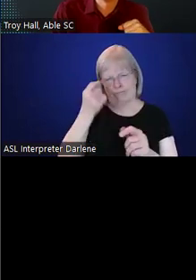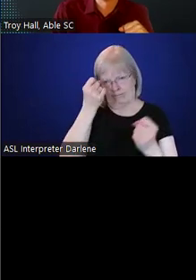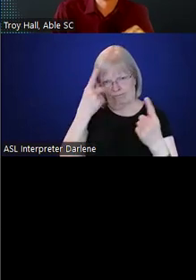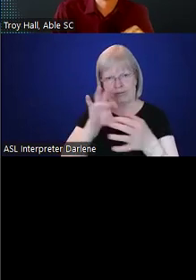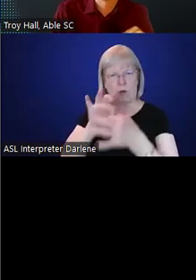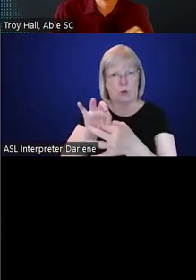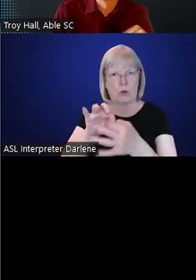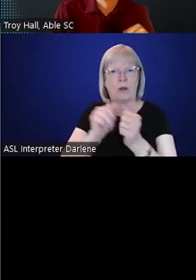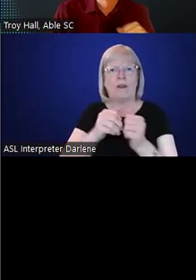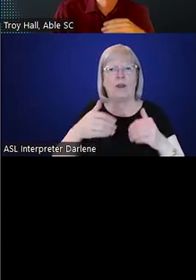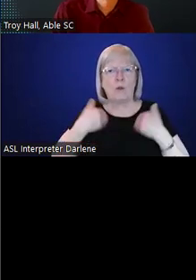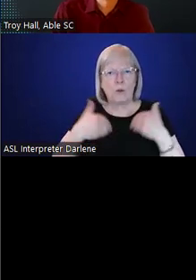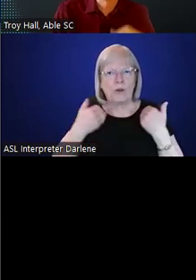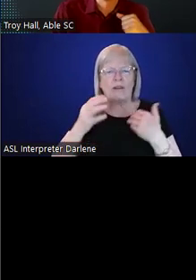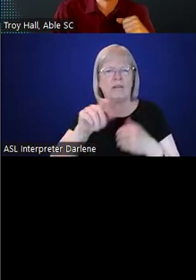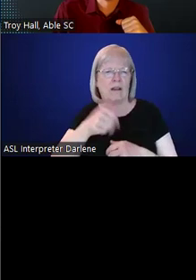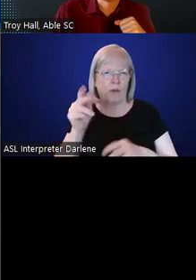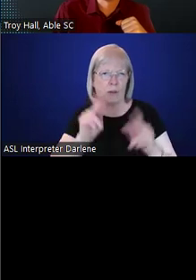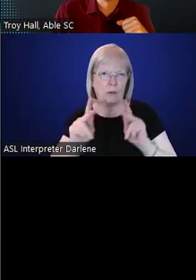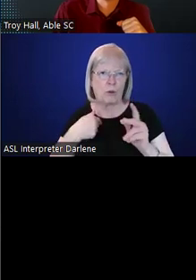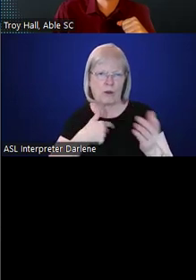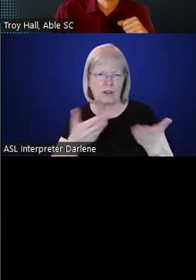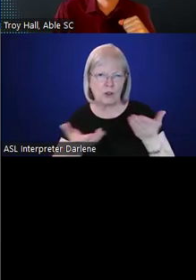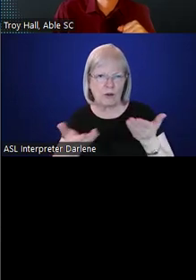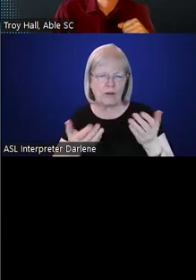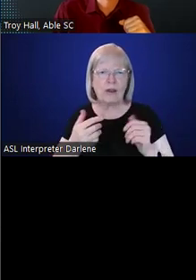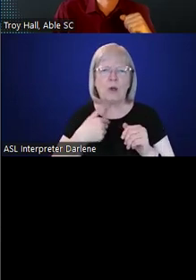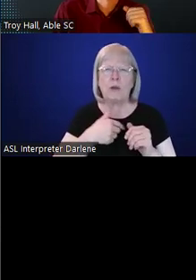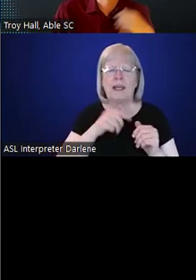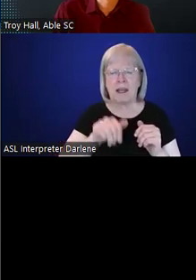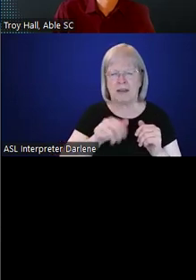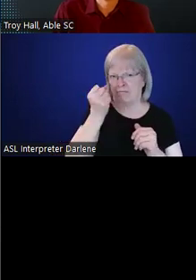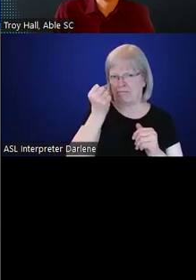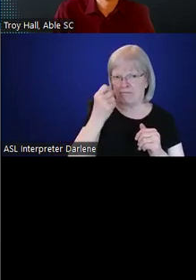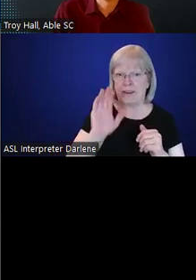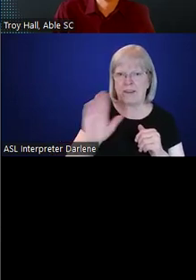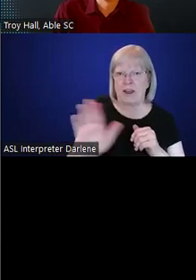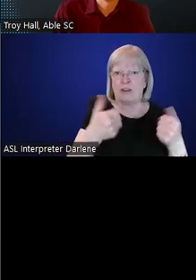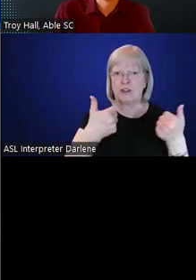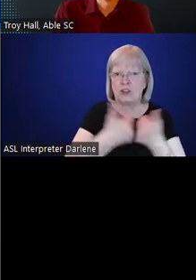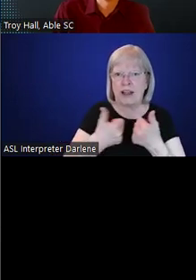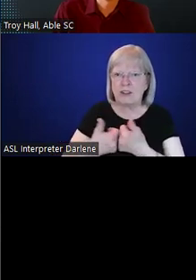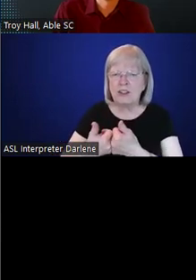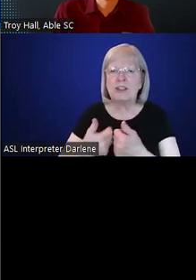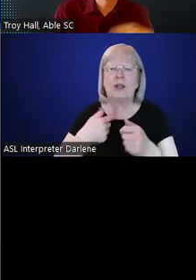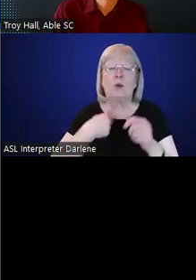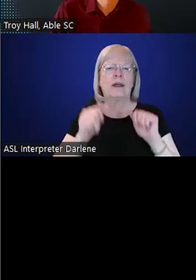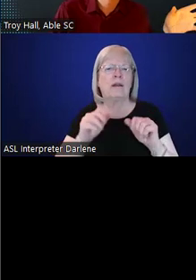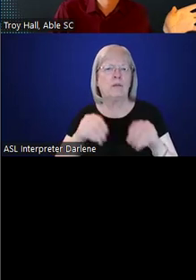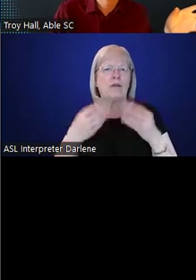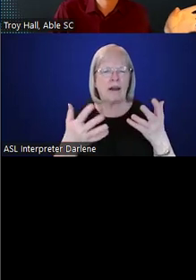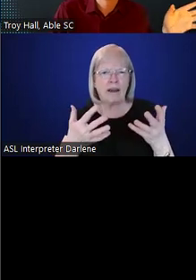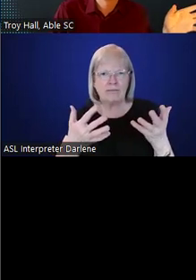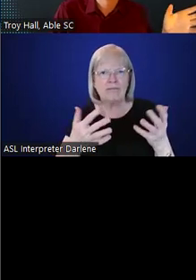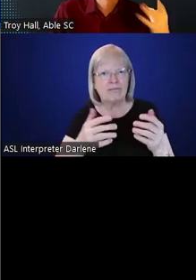specifically the youth, right? We can relate to a lot of these challenges. We can provide personalized support and guidance in a way that people